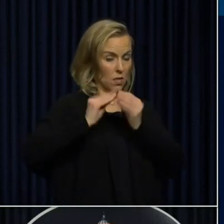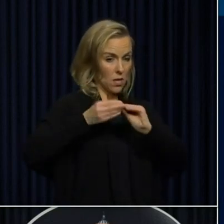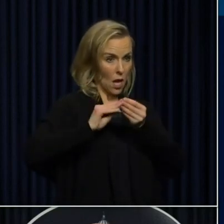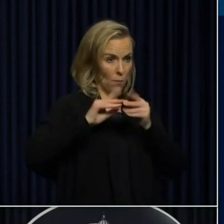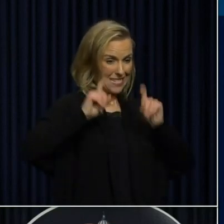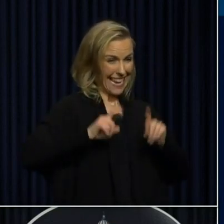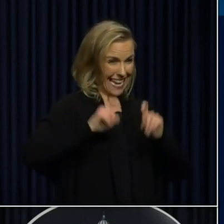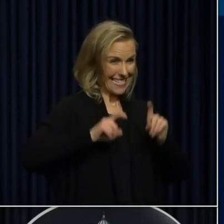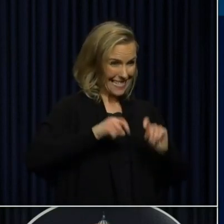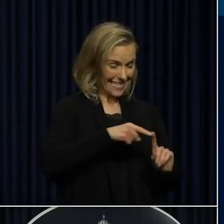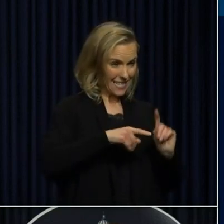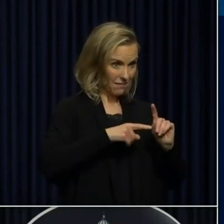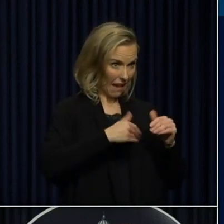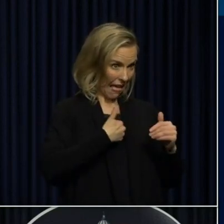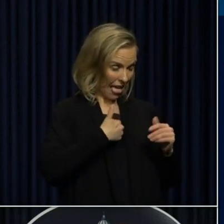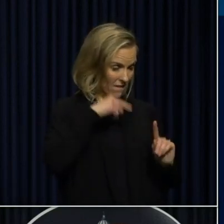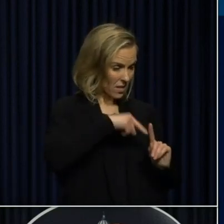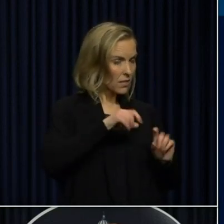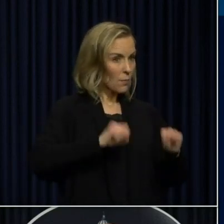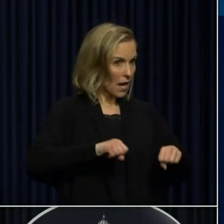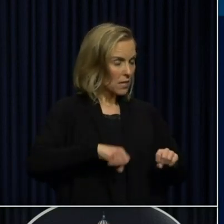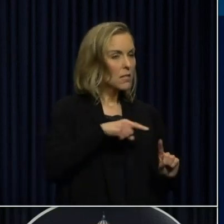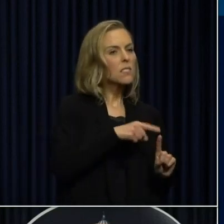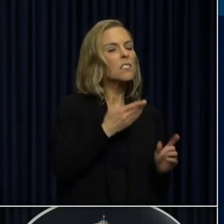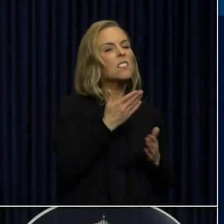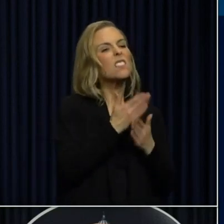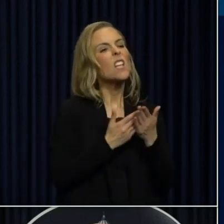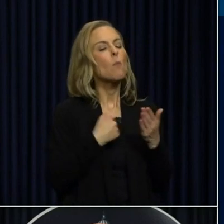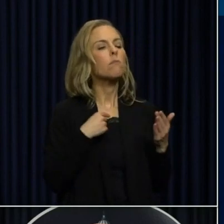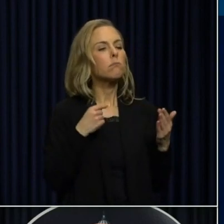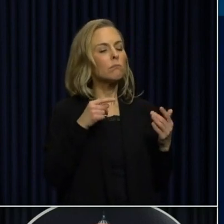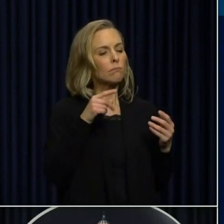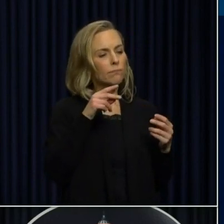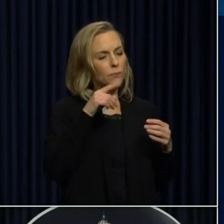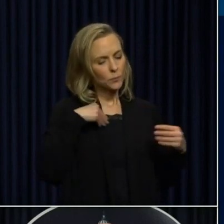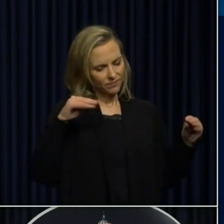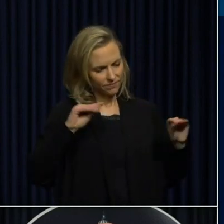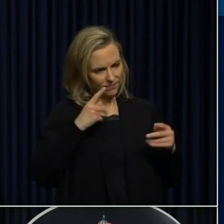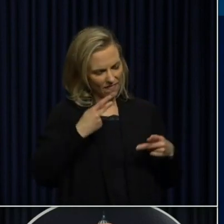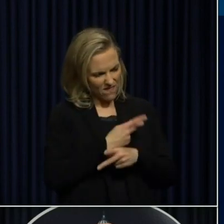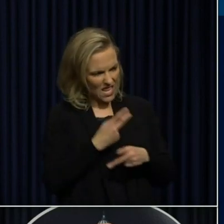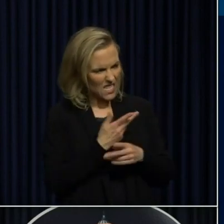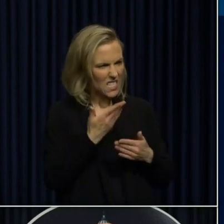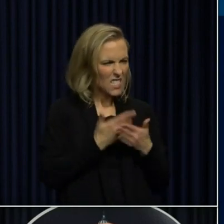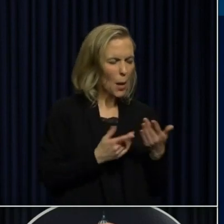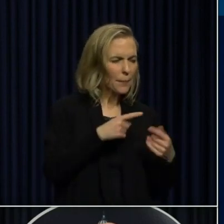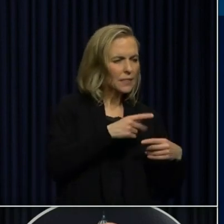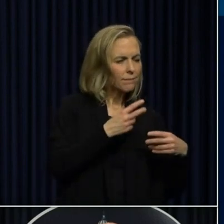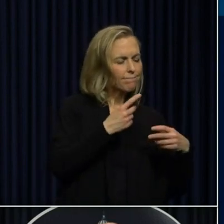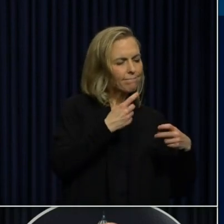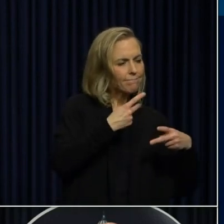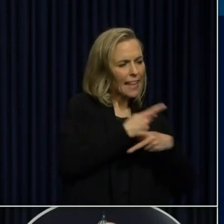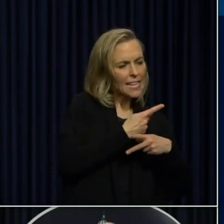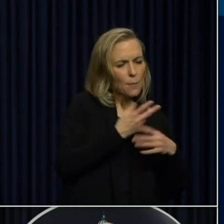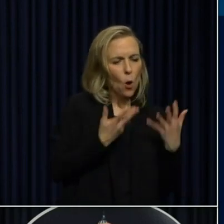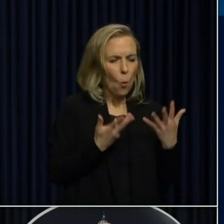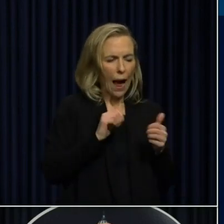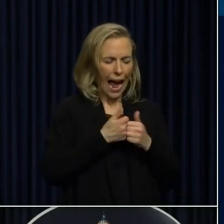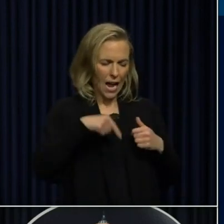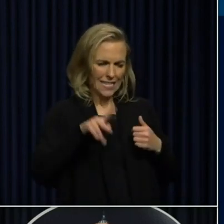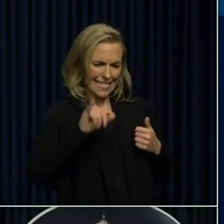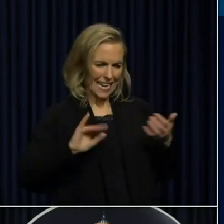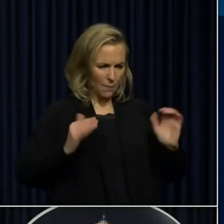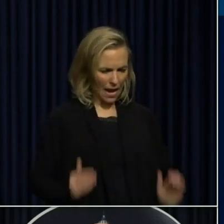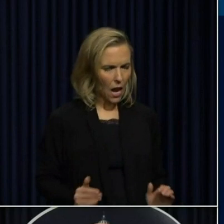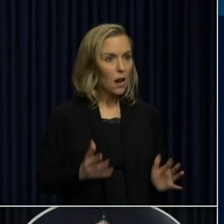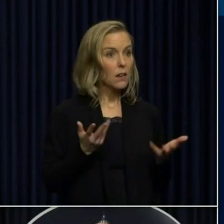that in context, some of the estimates I've seen and some of the ones that I've come up with for us in Kentucky would be we may